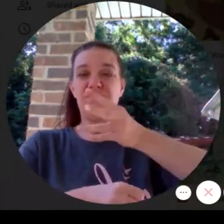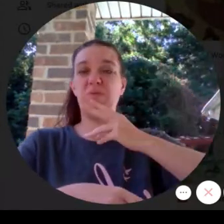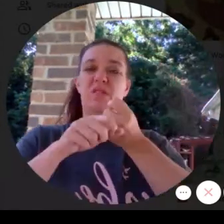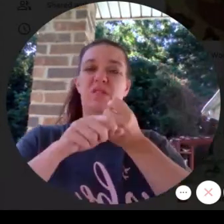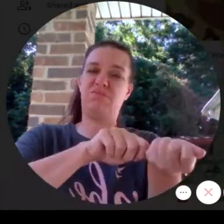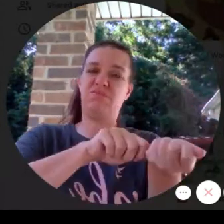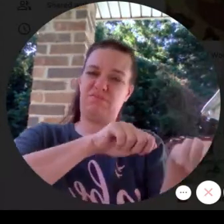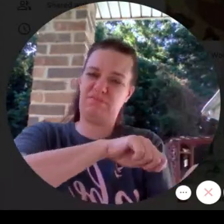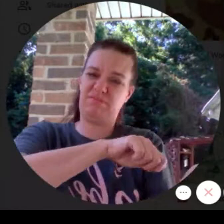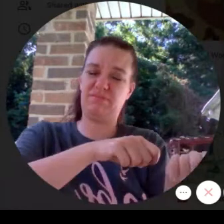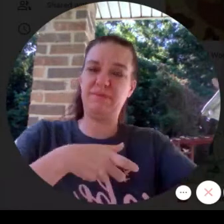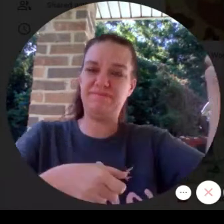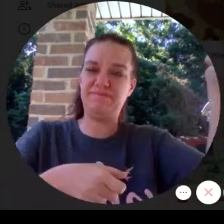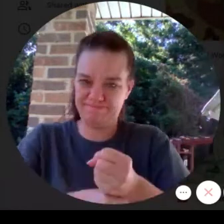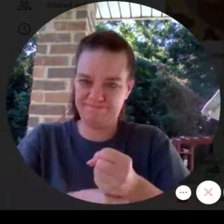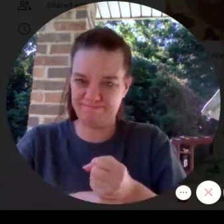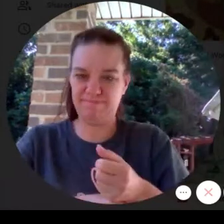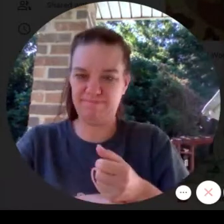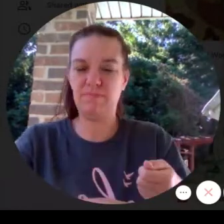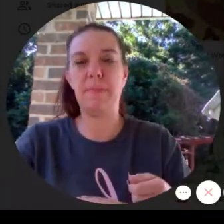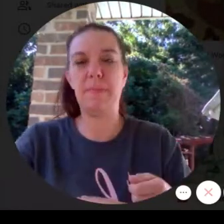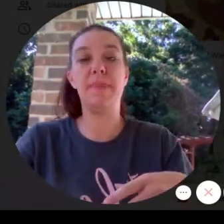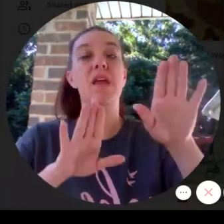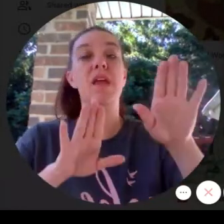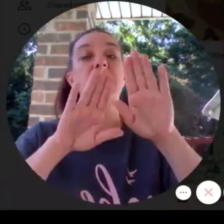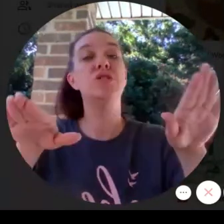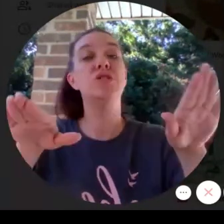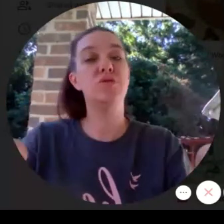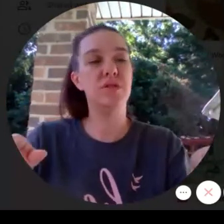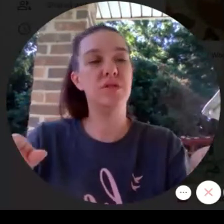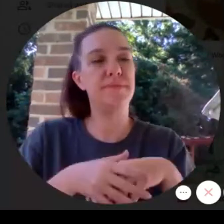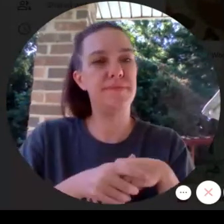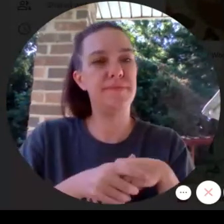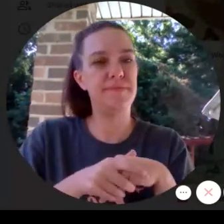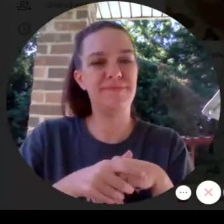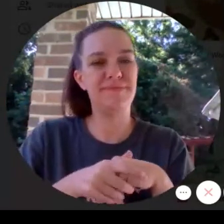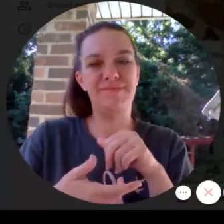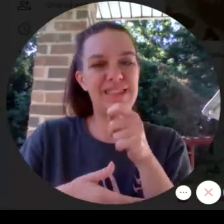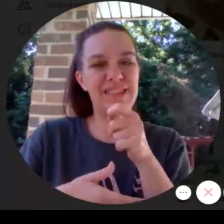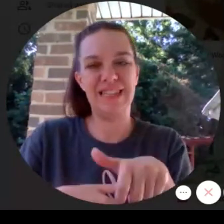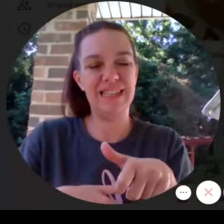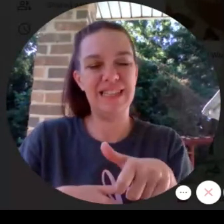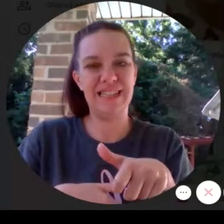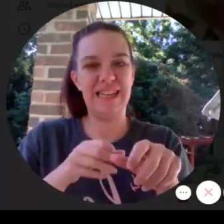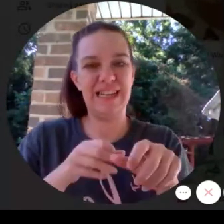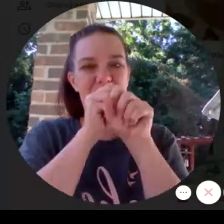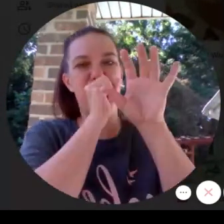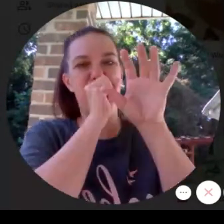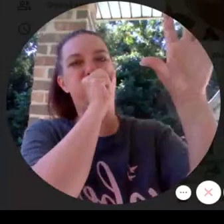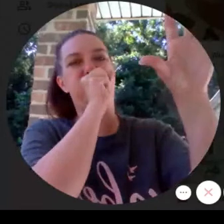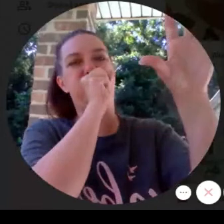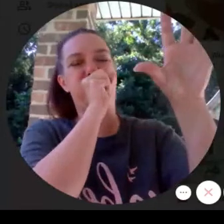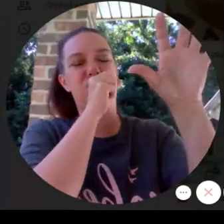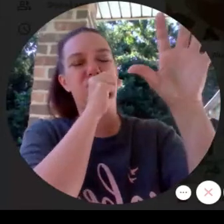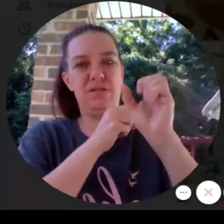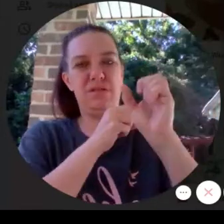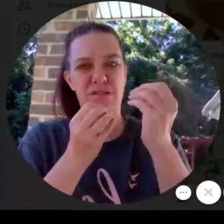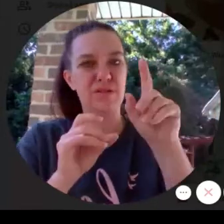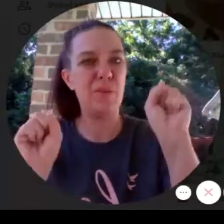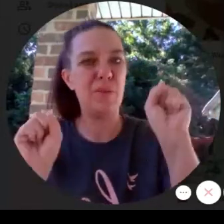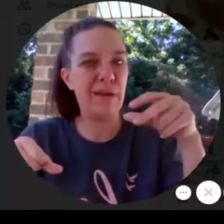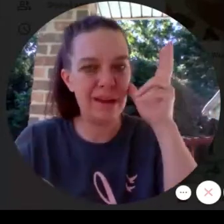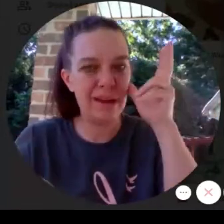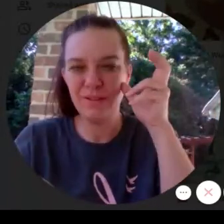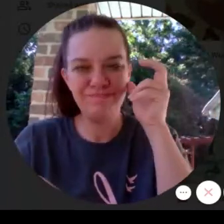it. "Children," he didn't need a megaphone to make himself heard.